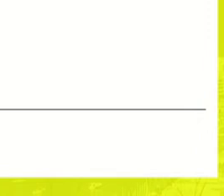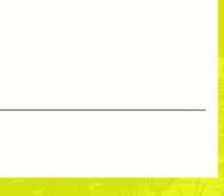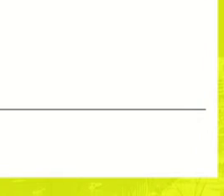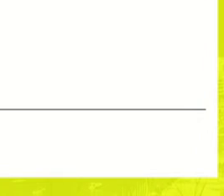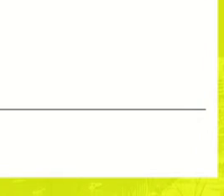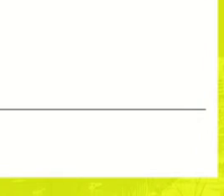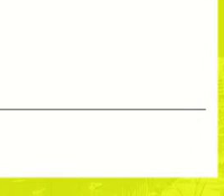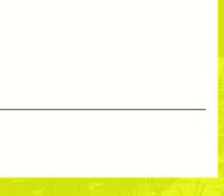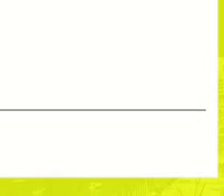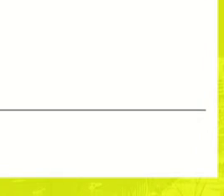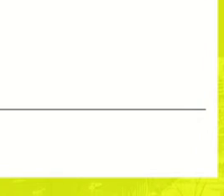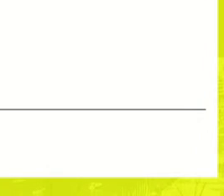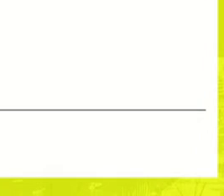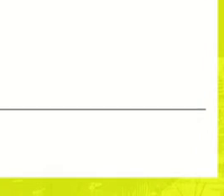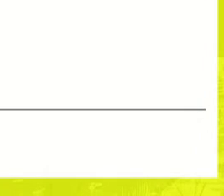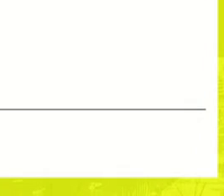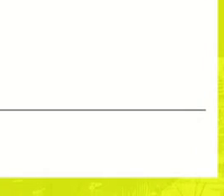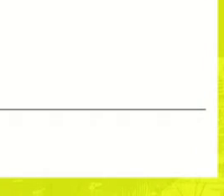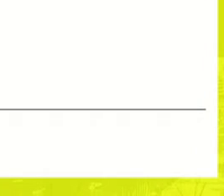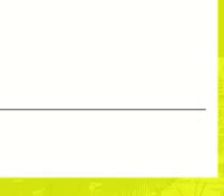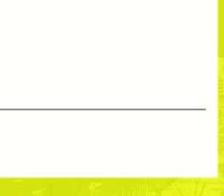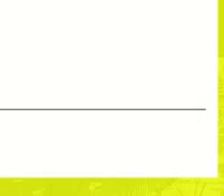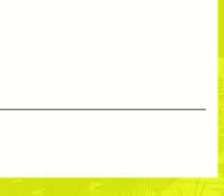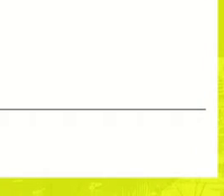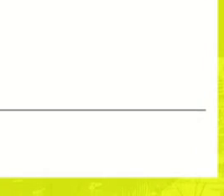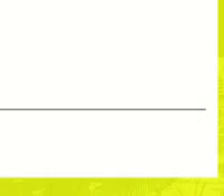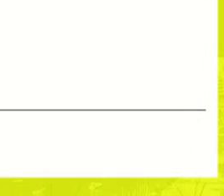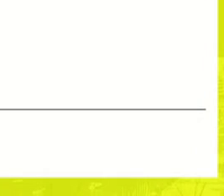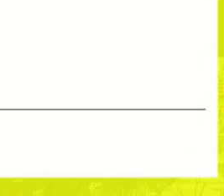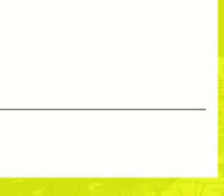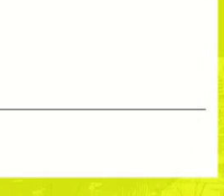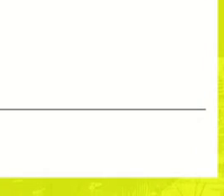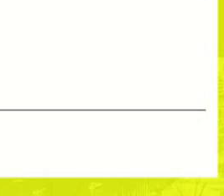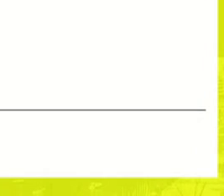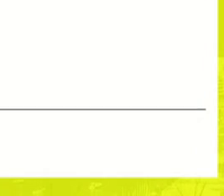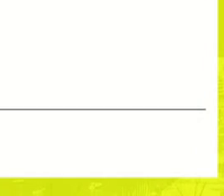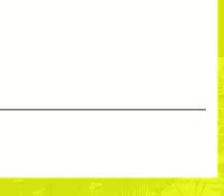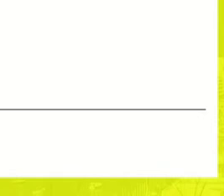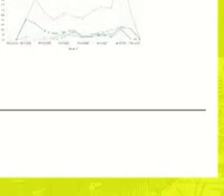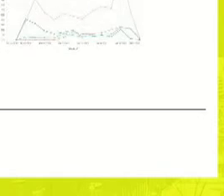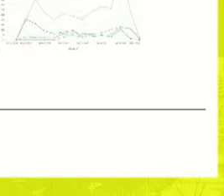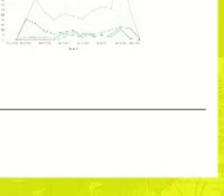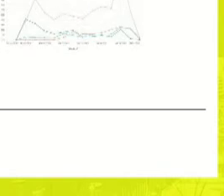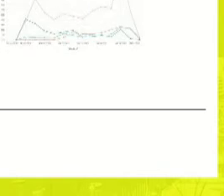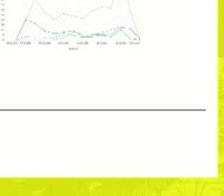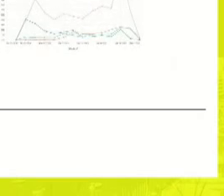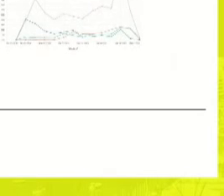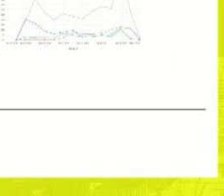process but the final decision depends on human intervention